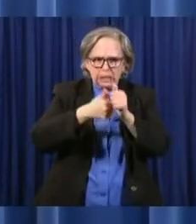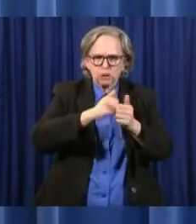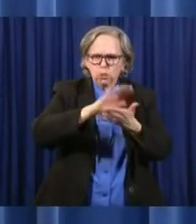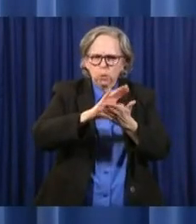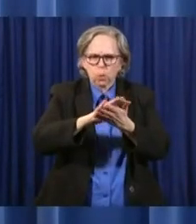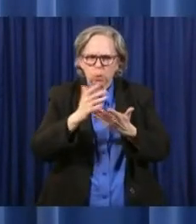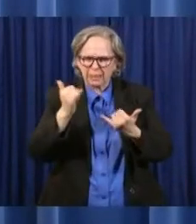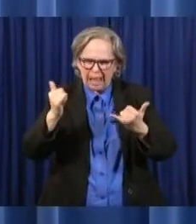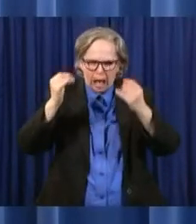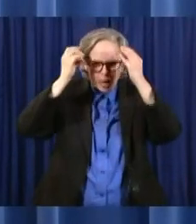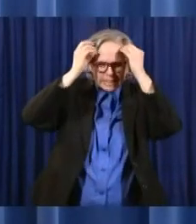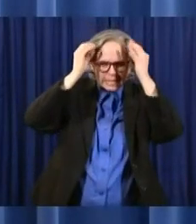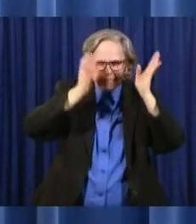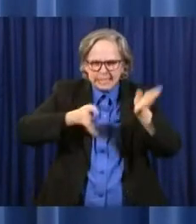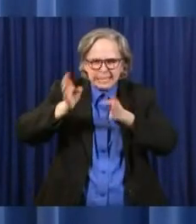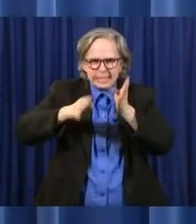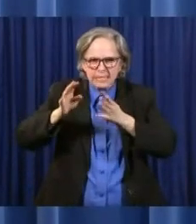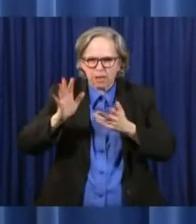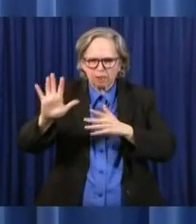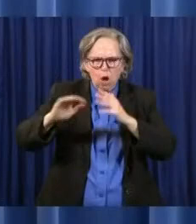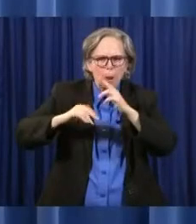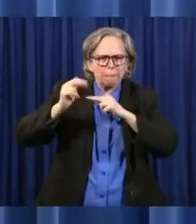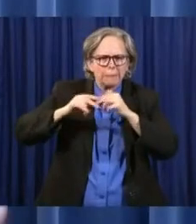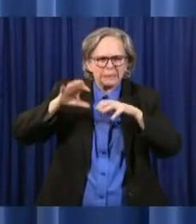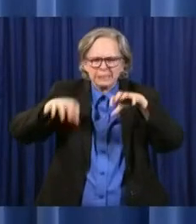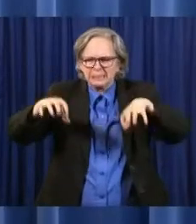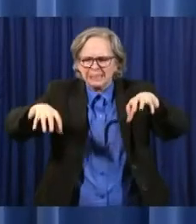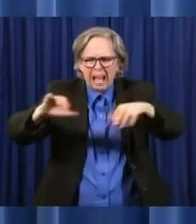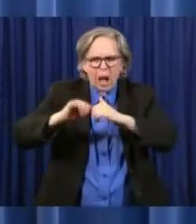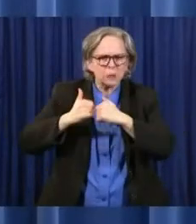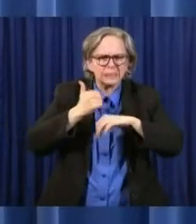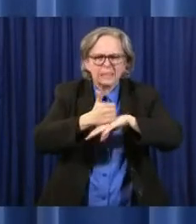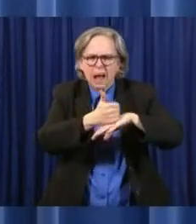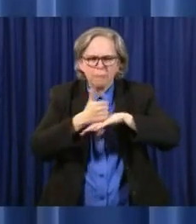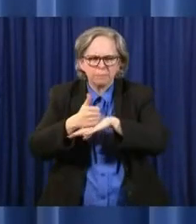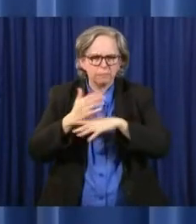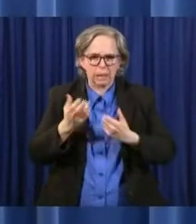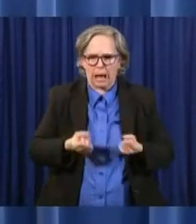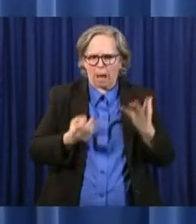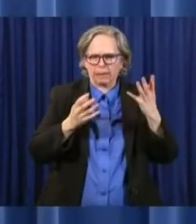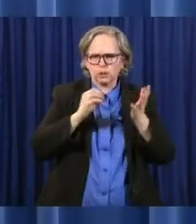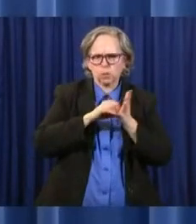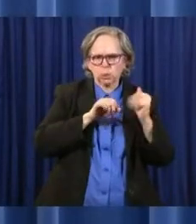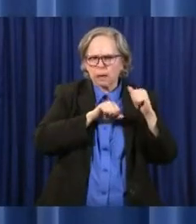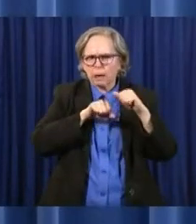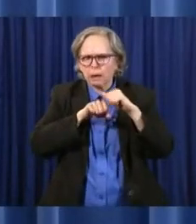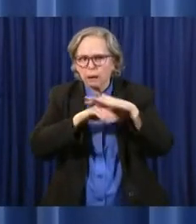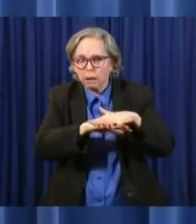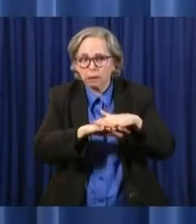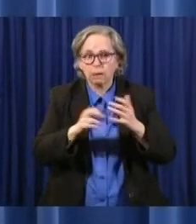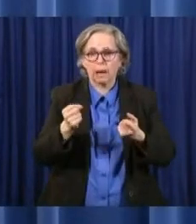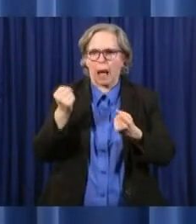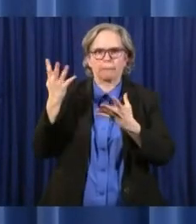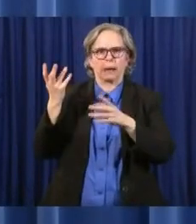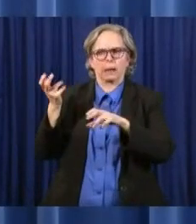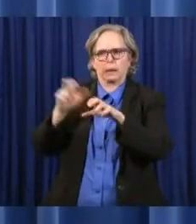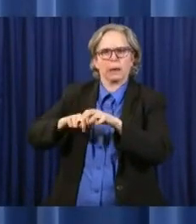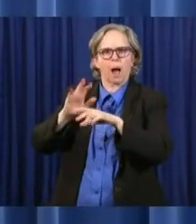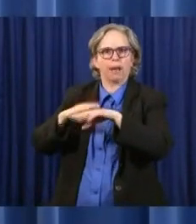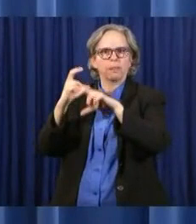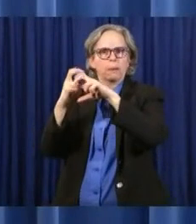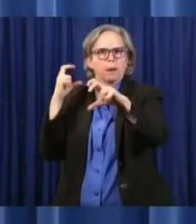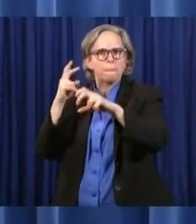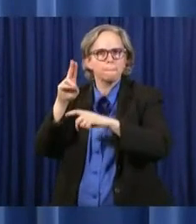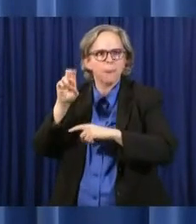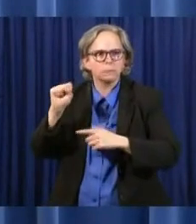their school building, their students, how many of the students are picked up in school buses, all these different things schools are looking at.